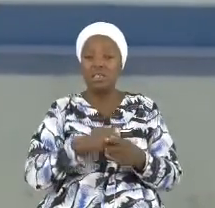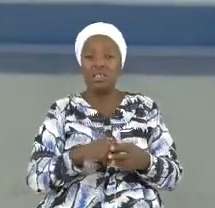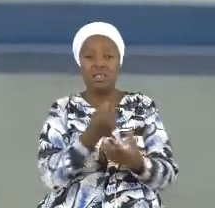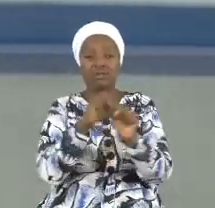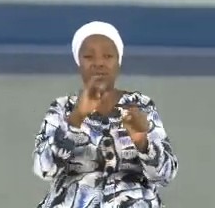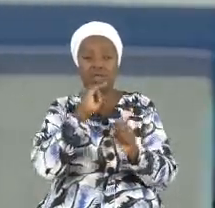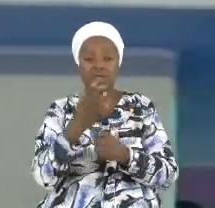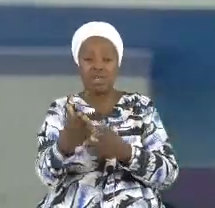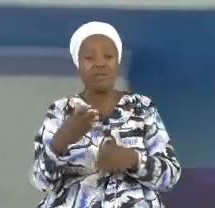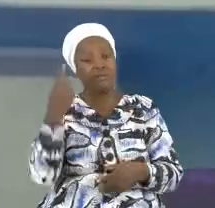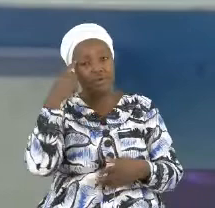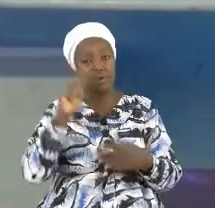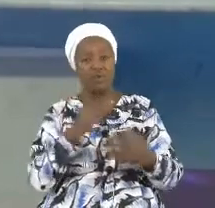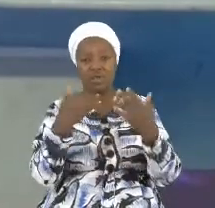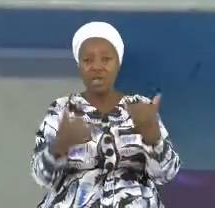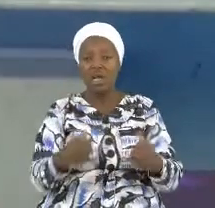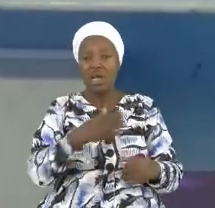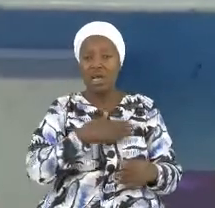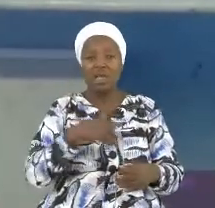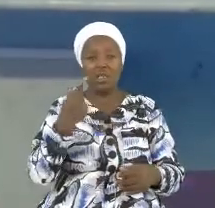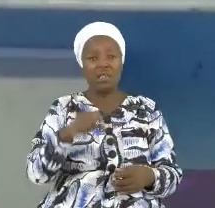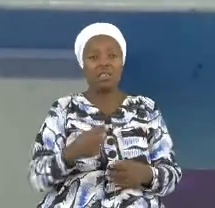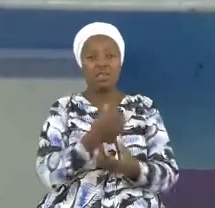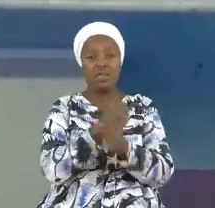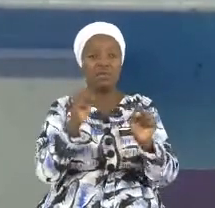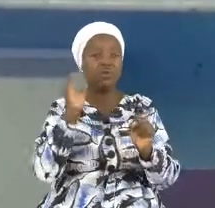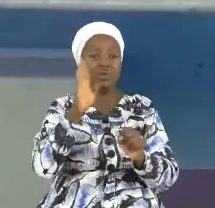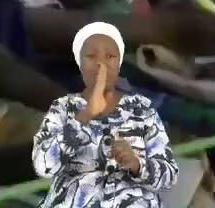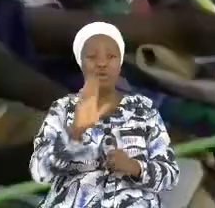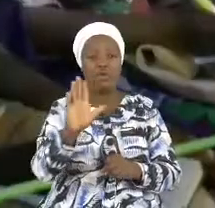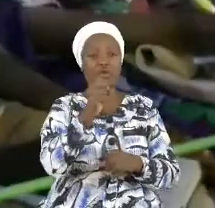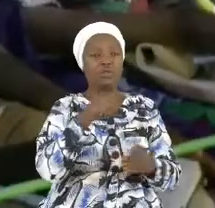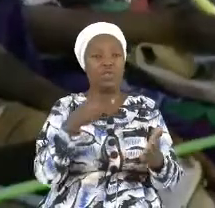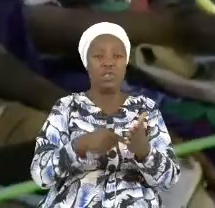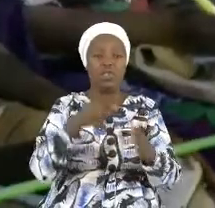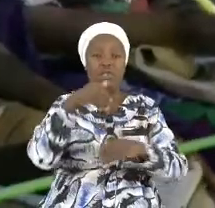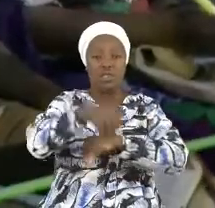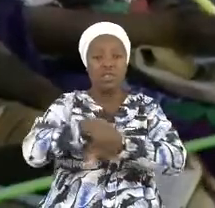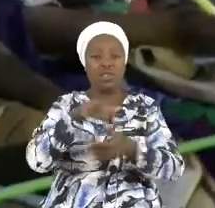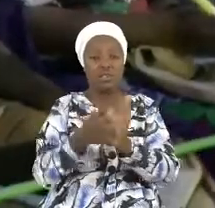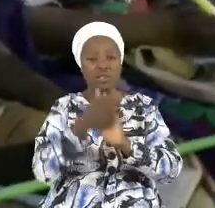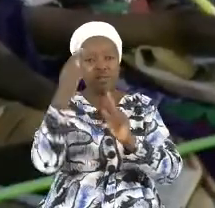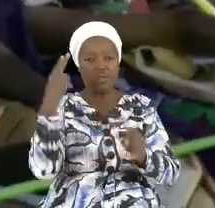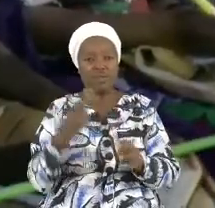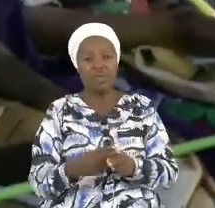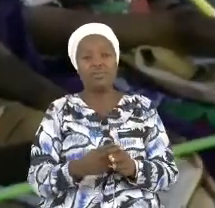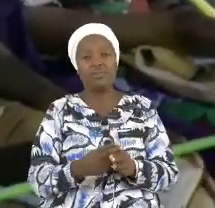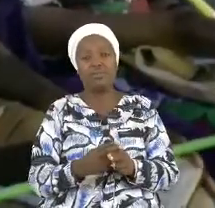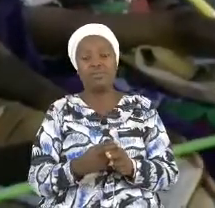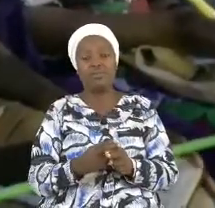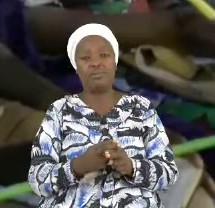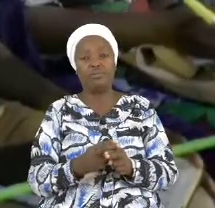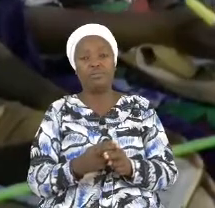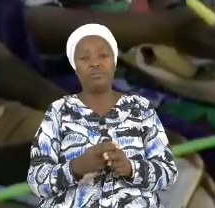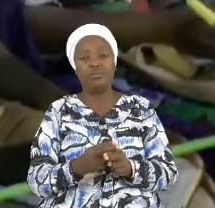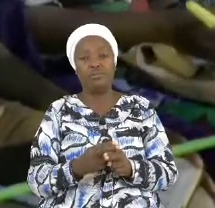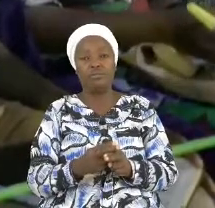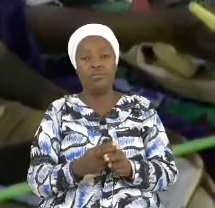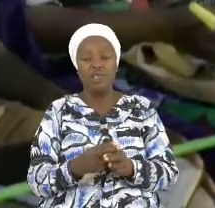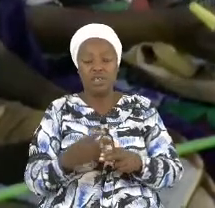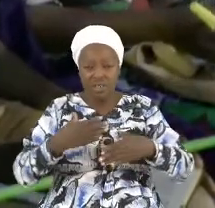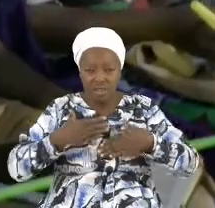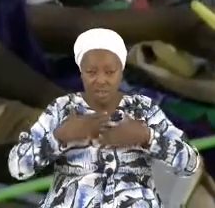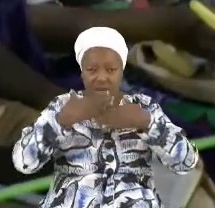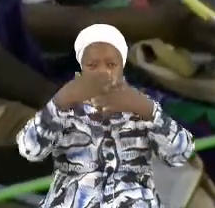the salvation will be yours tonight in Jesus' name. Amen. Give me good by years